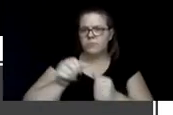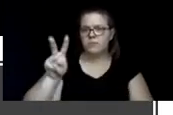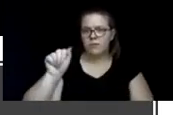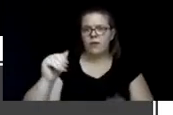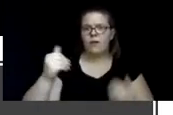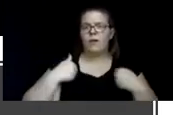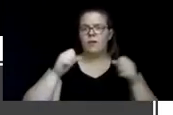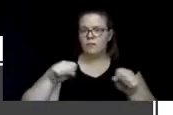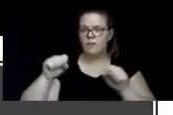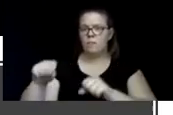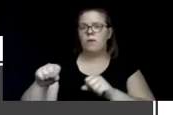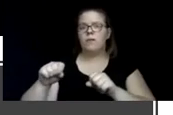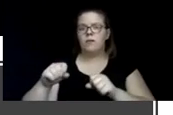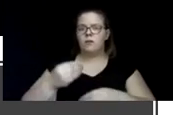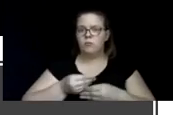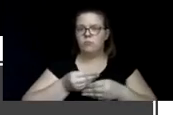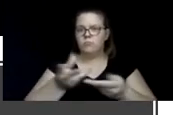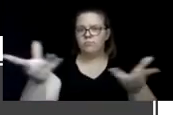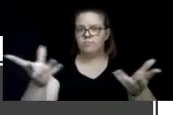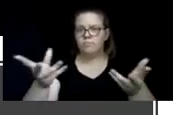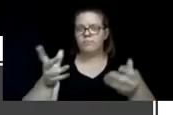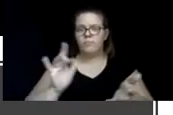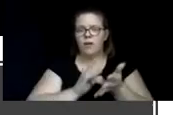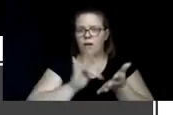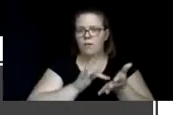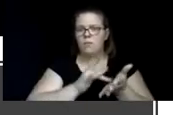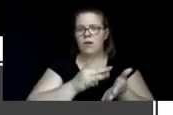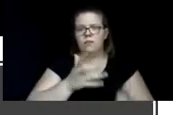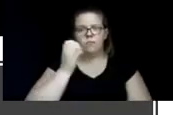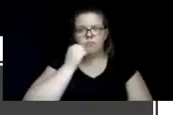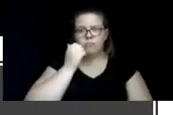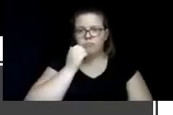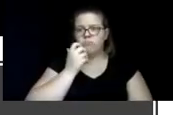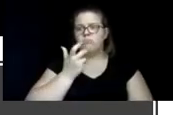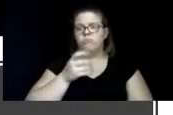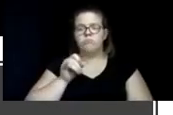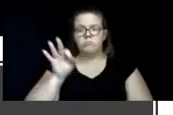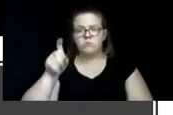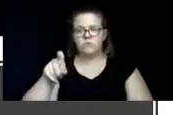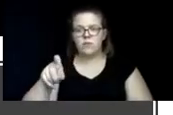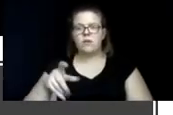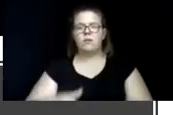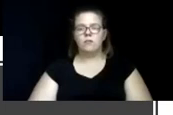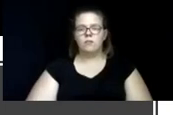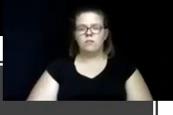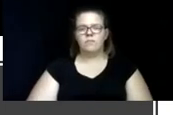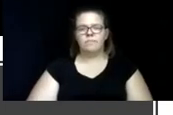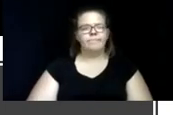people iPads on a regular basis. I'm not aware of how